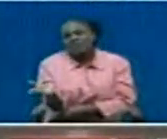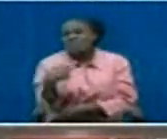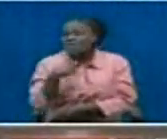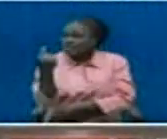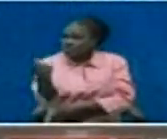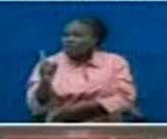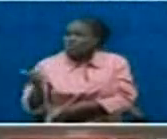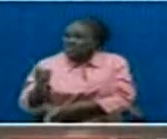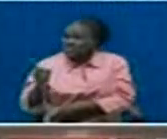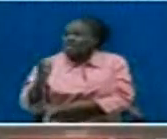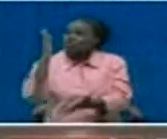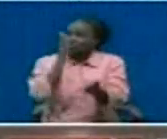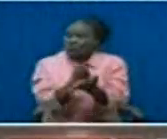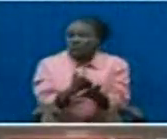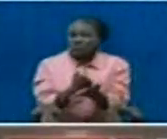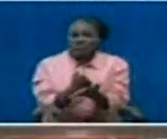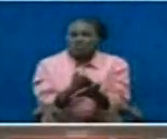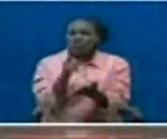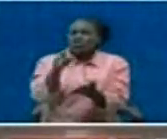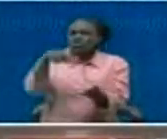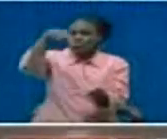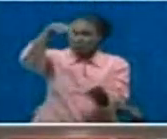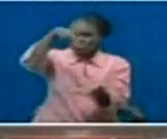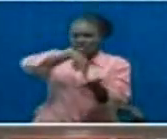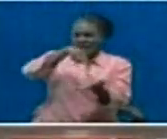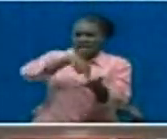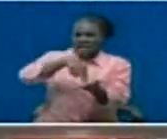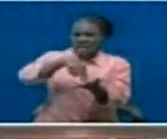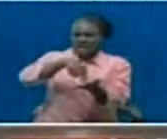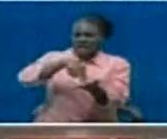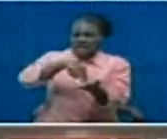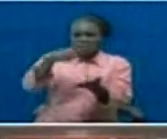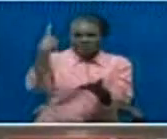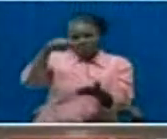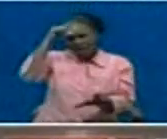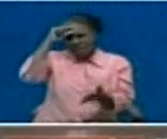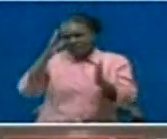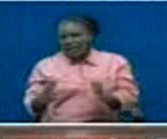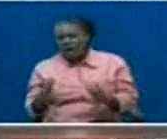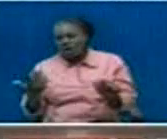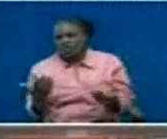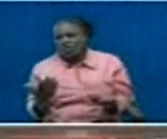president? Yes. Yes, I was a small president. Would you run for office, Sophia? Would you run women's rep, governor, senator?